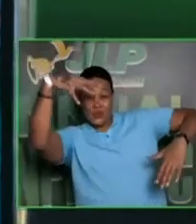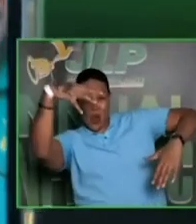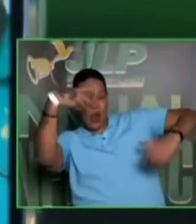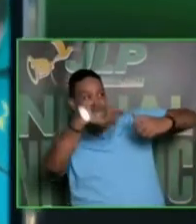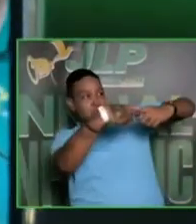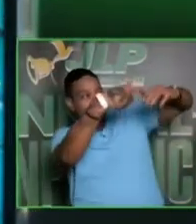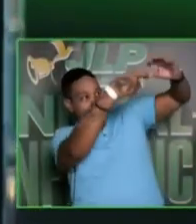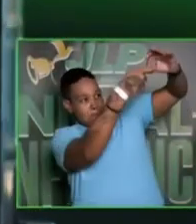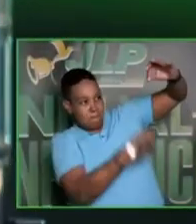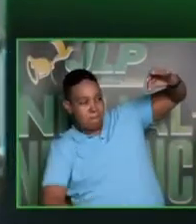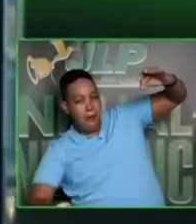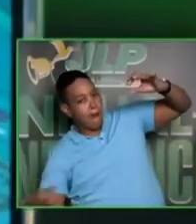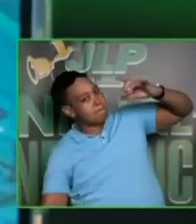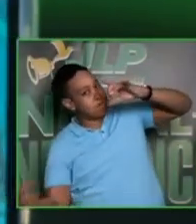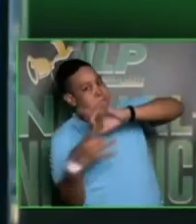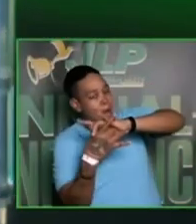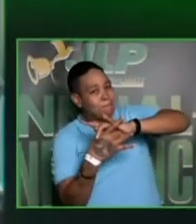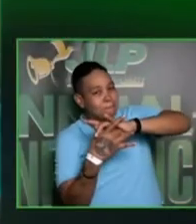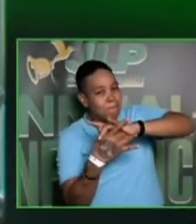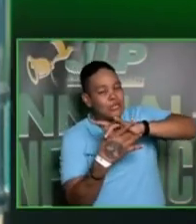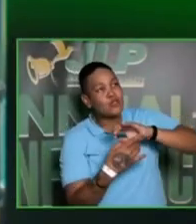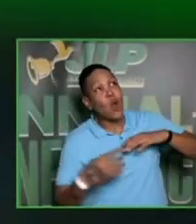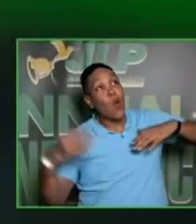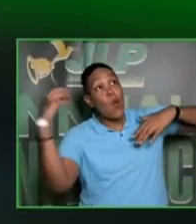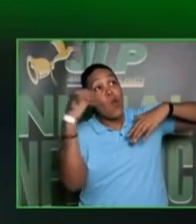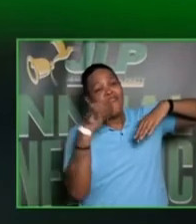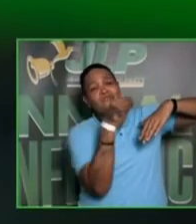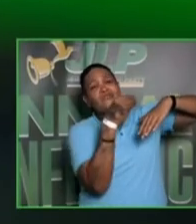generate and use at the same time.